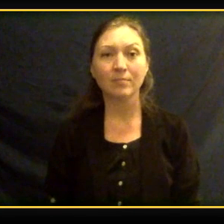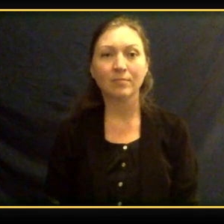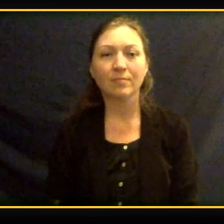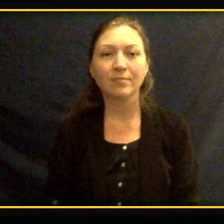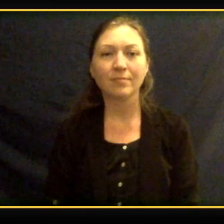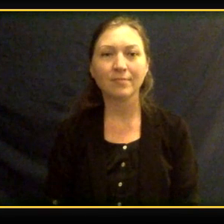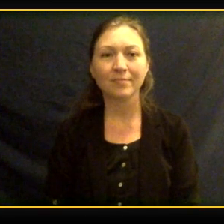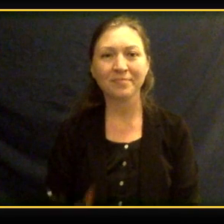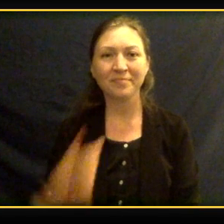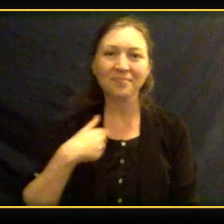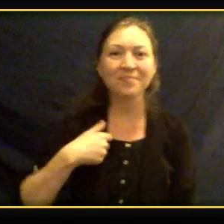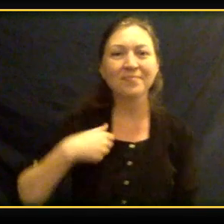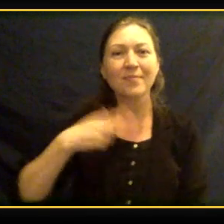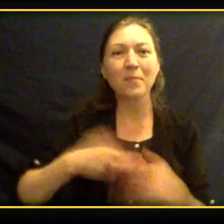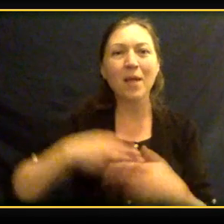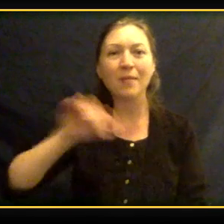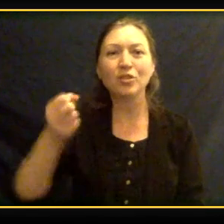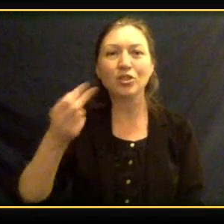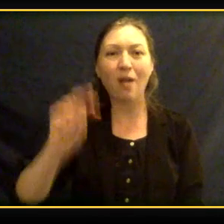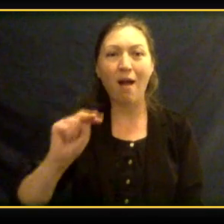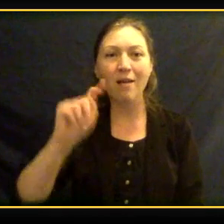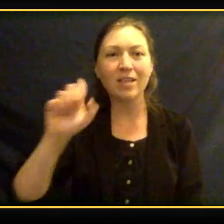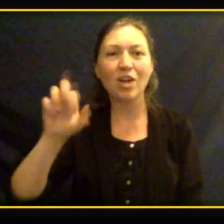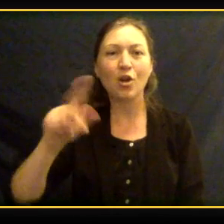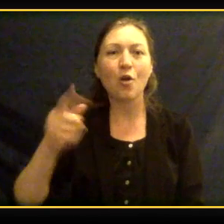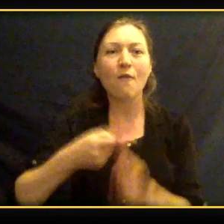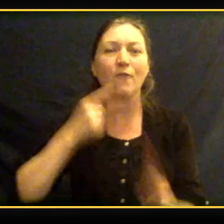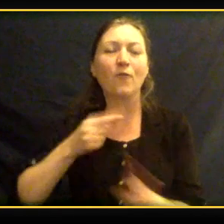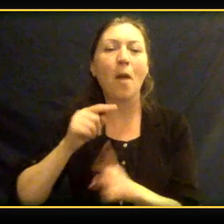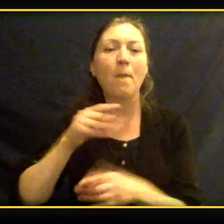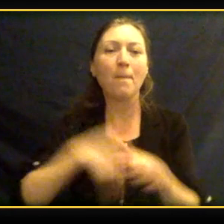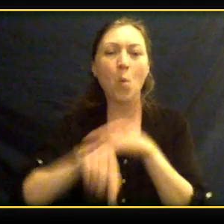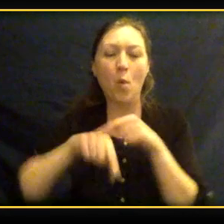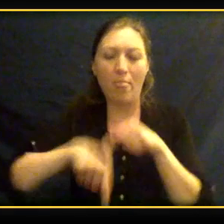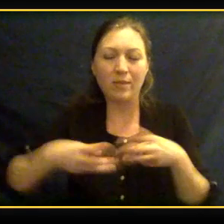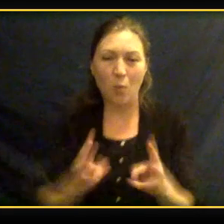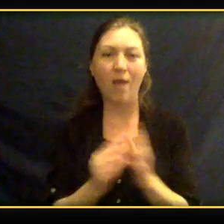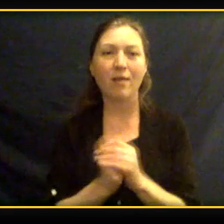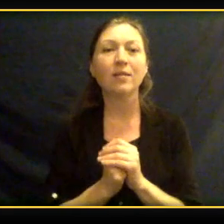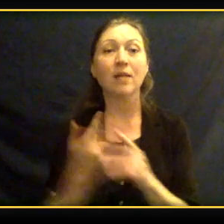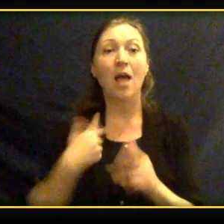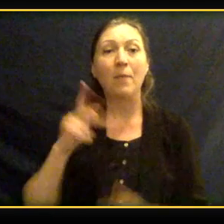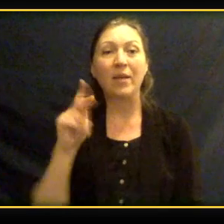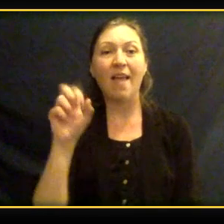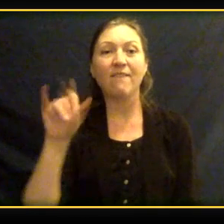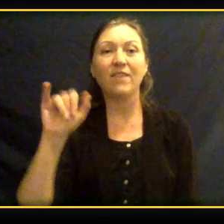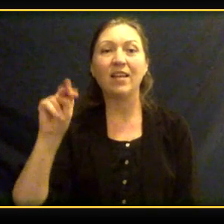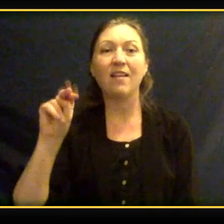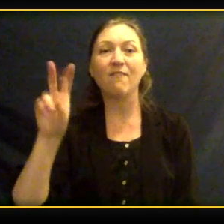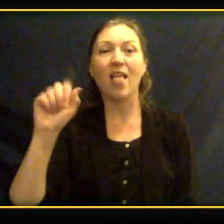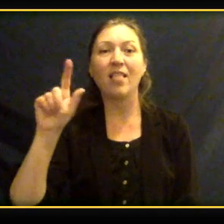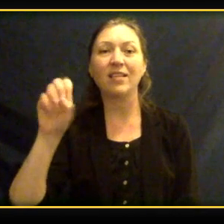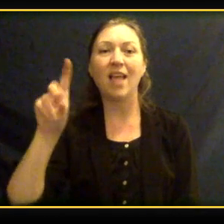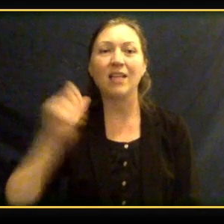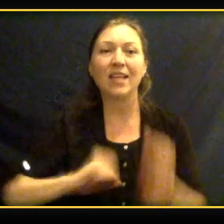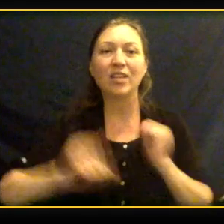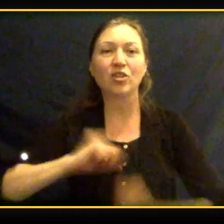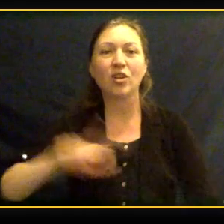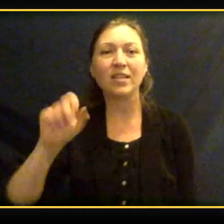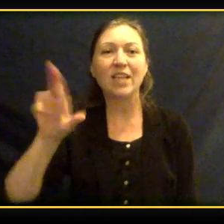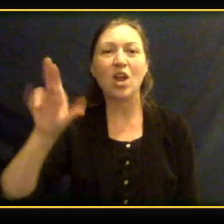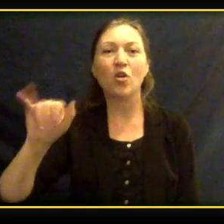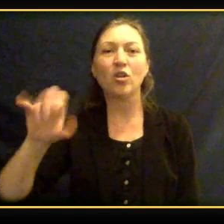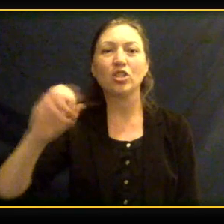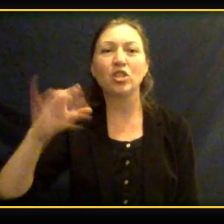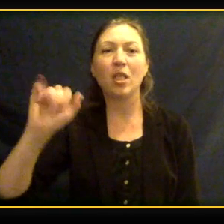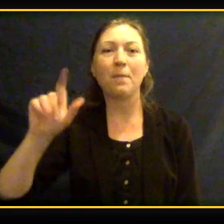Hi, my name is John Tucker from the hit TV show Born This Way. I'm actor Kevin Valdez. I'm actor Darryl Chill Mitchell. I'm